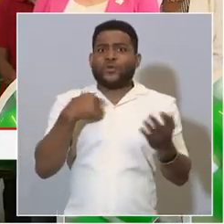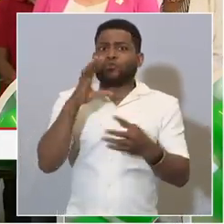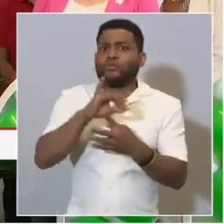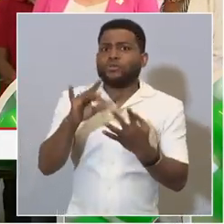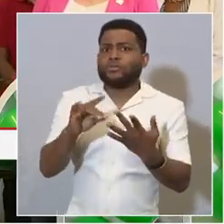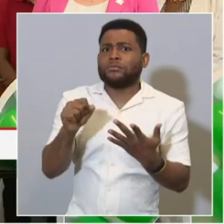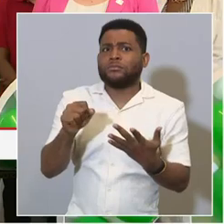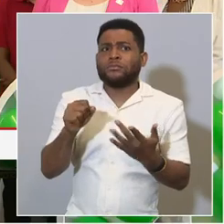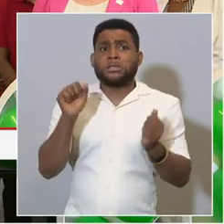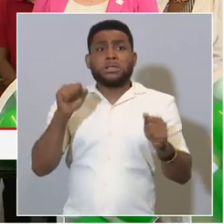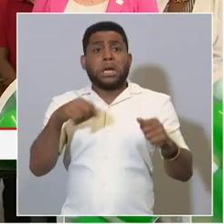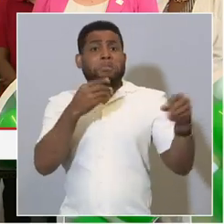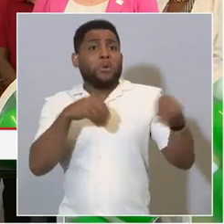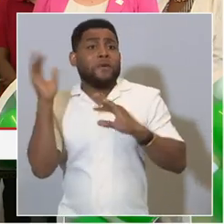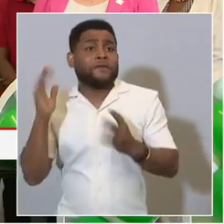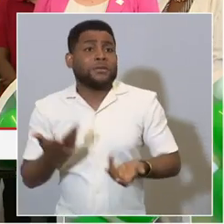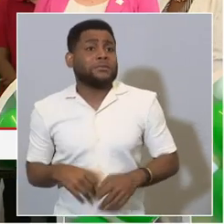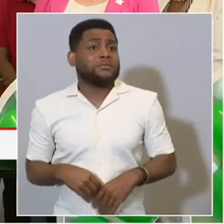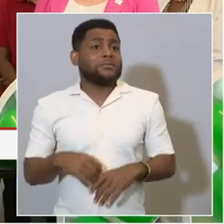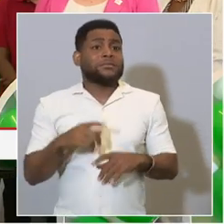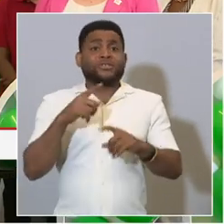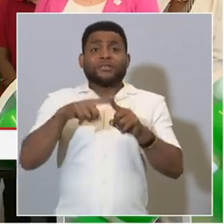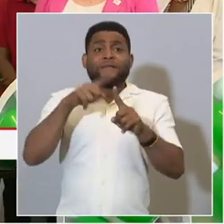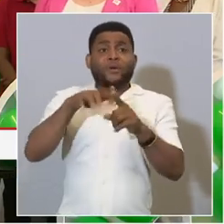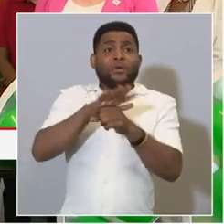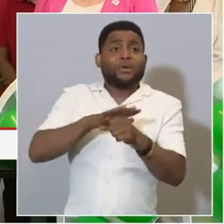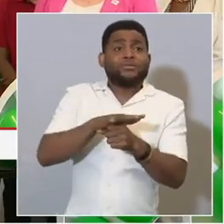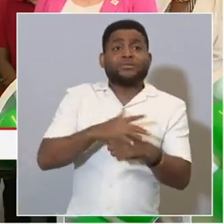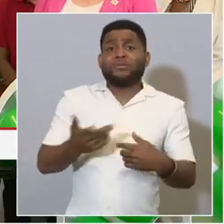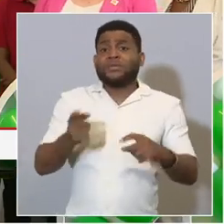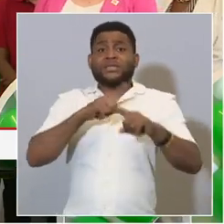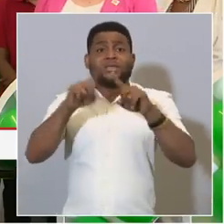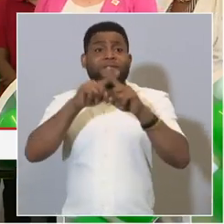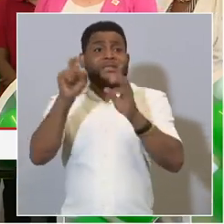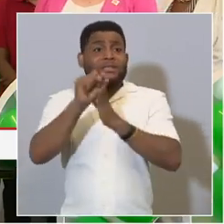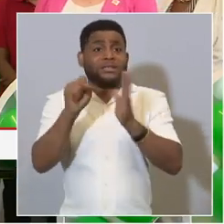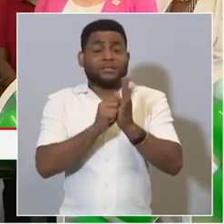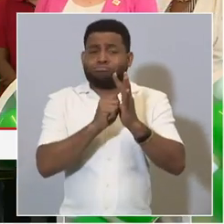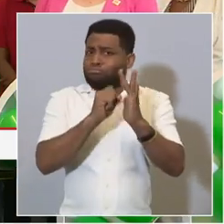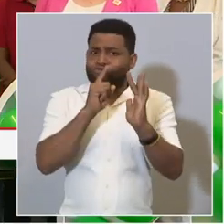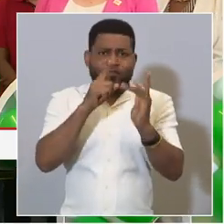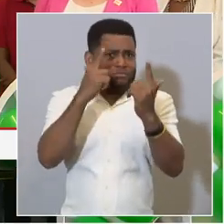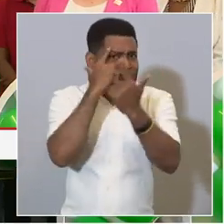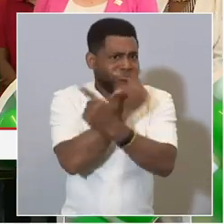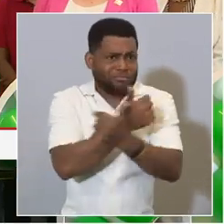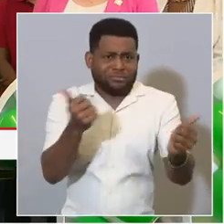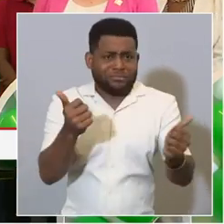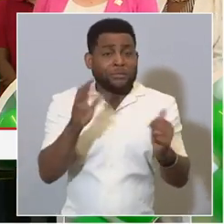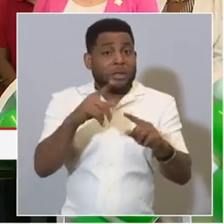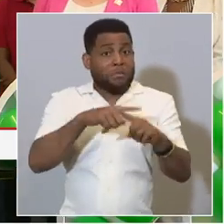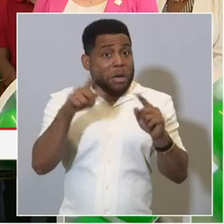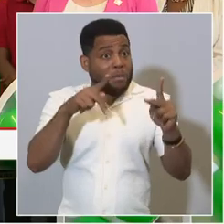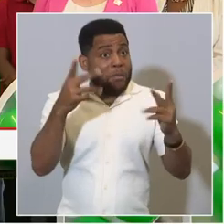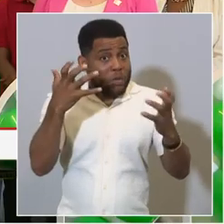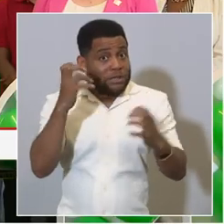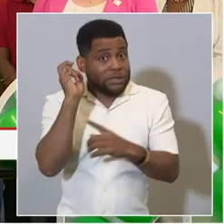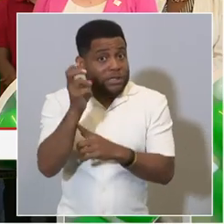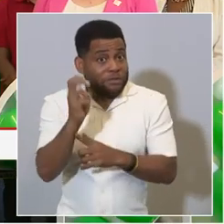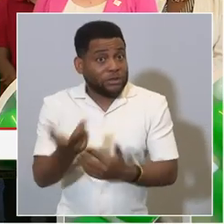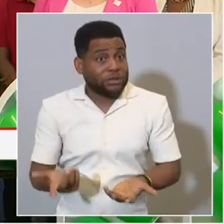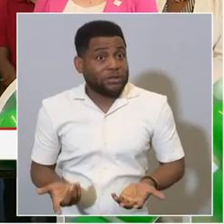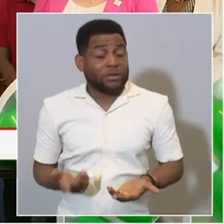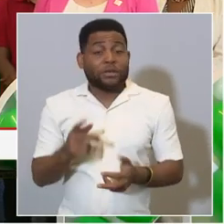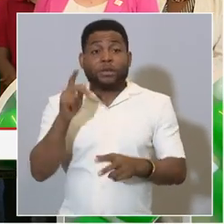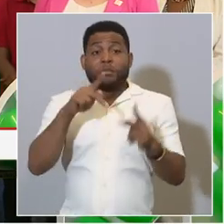lot of different neighborhoods and a lot of different jurisdictions, but they want great transportation, great parks. You know, we have